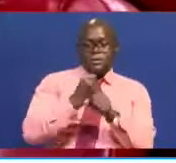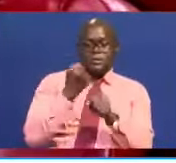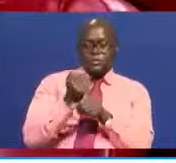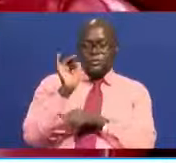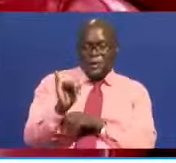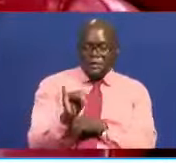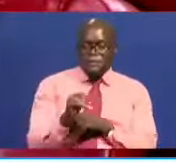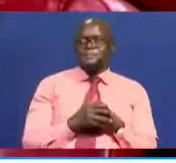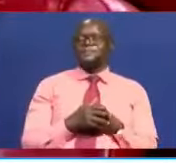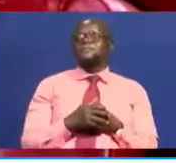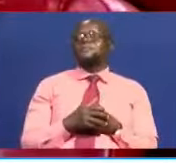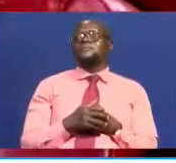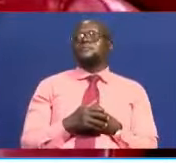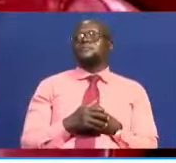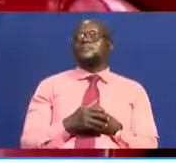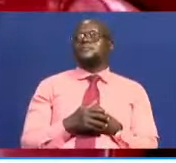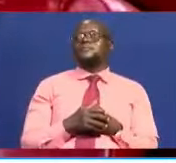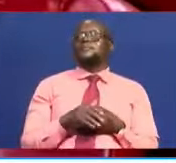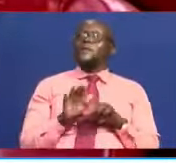nawasili juu ya Yandero.